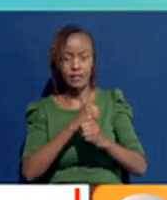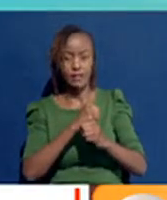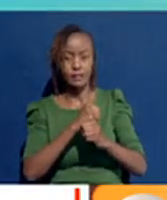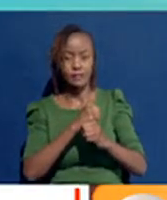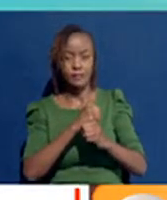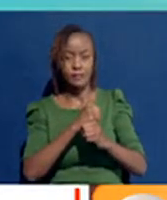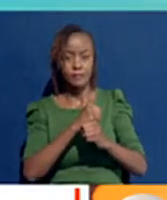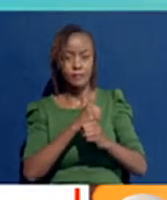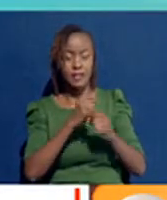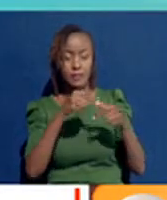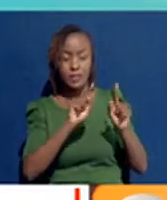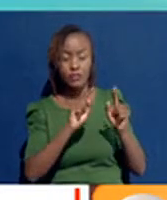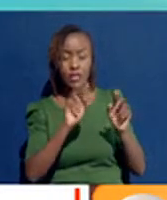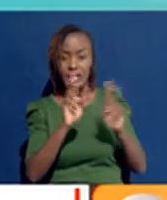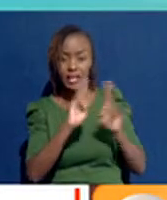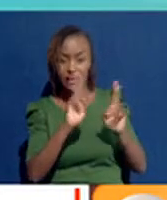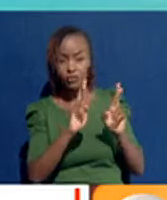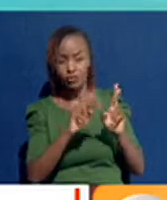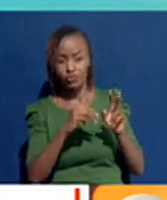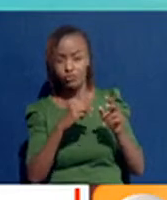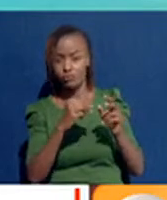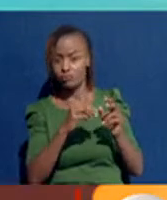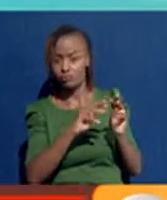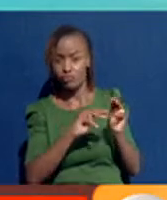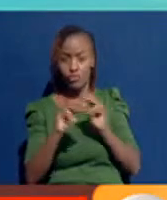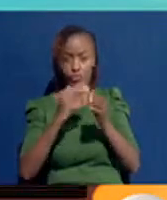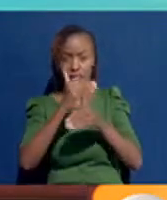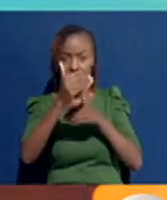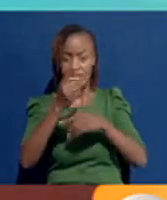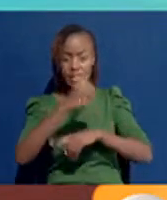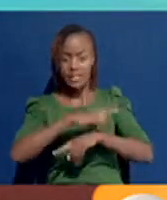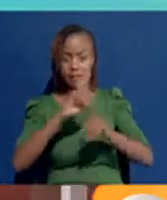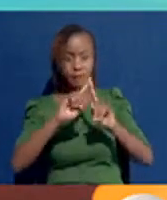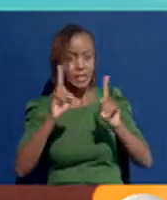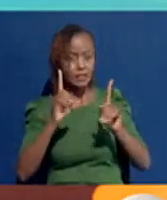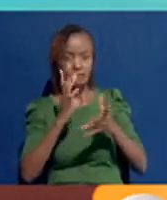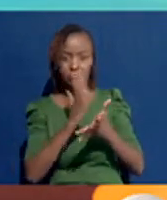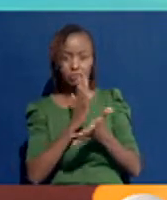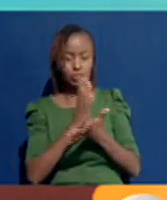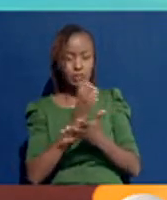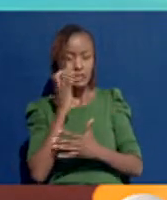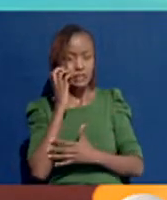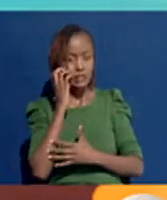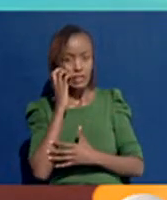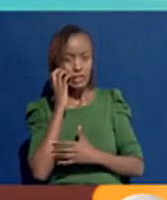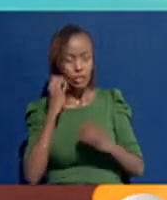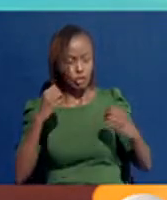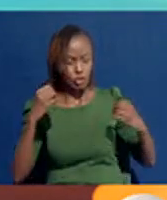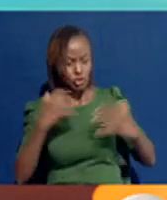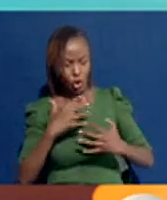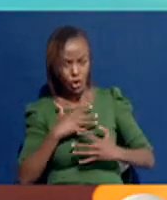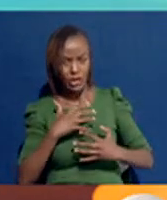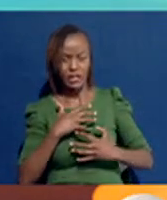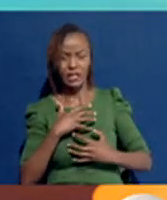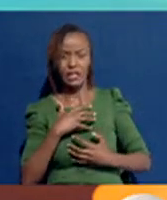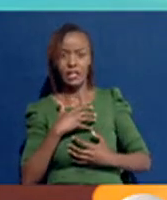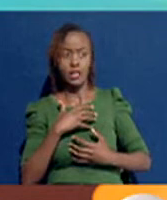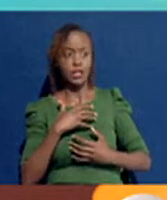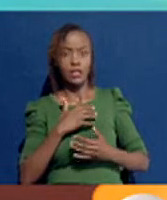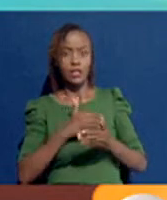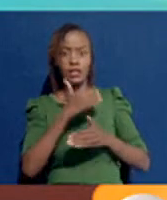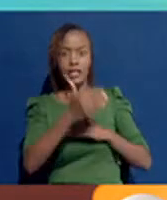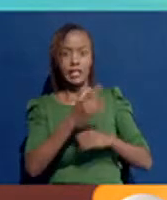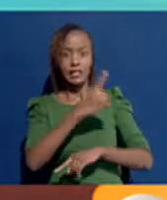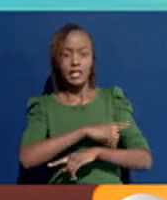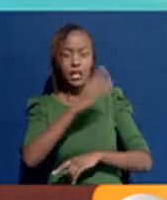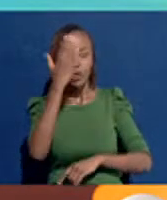meet the following day, but that day never came. Mm. And it was really disheartening to come the following day to find